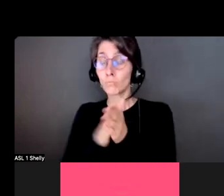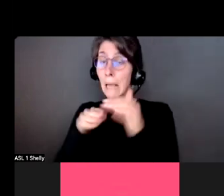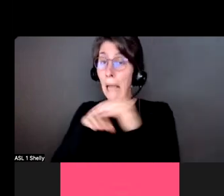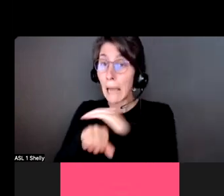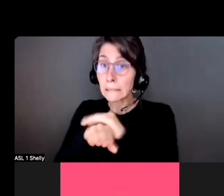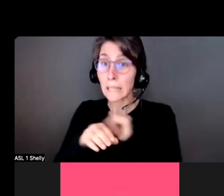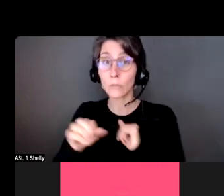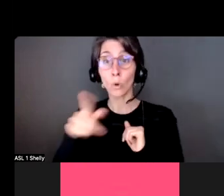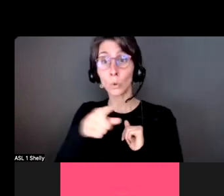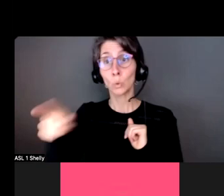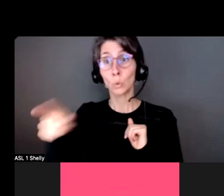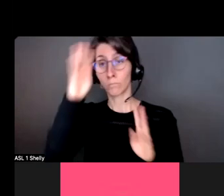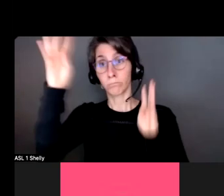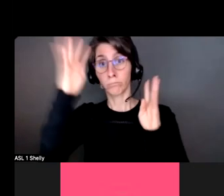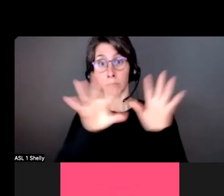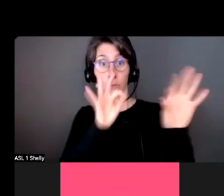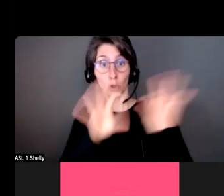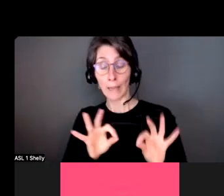or whatever you may be,